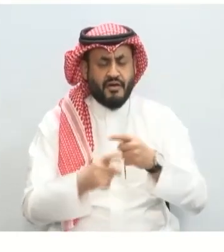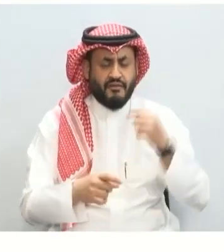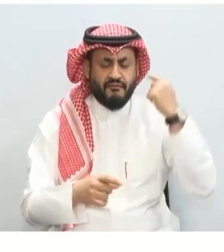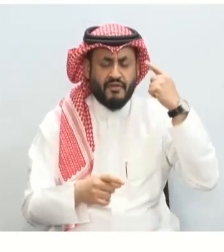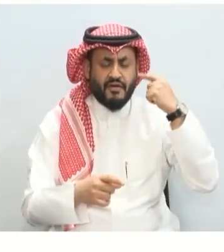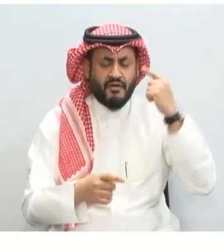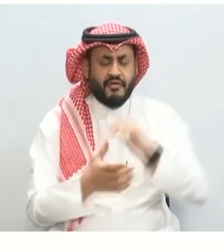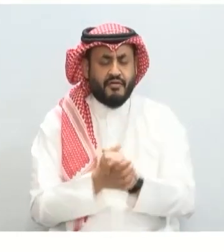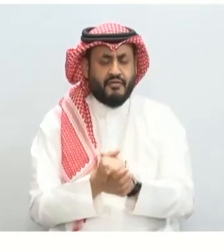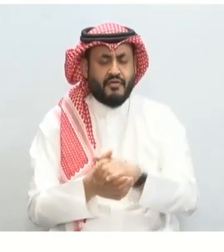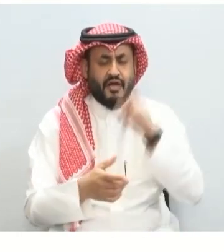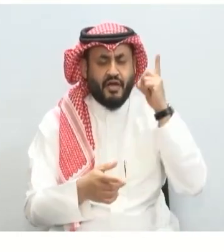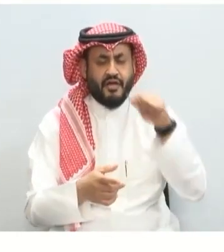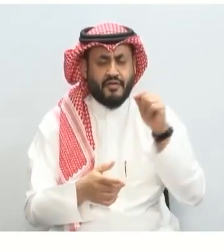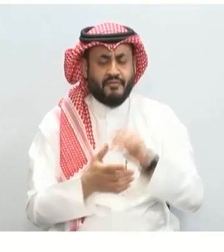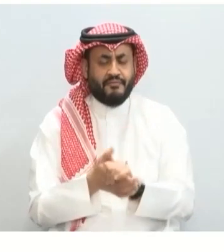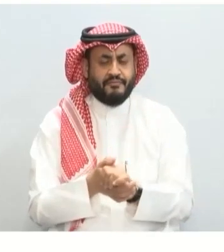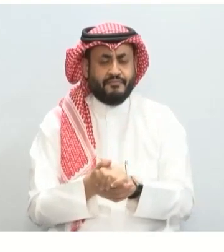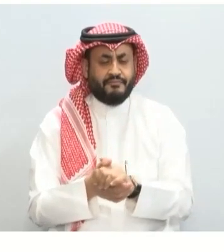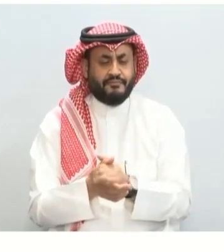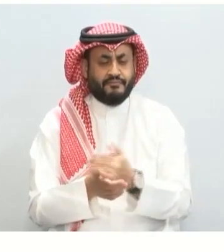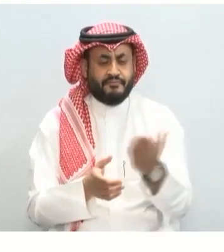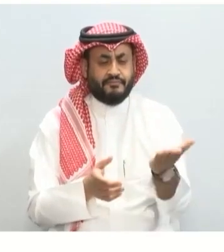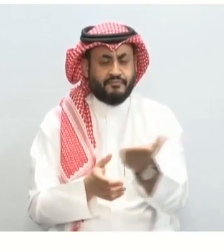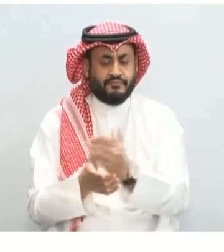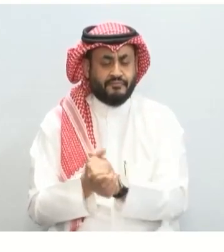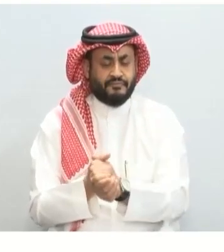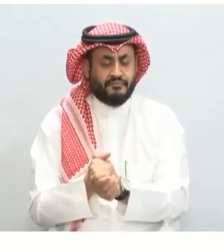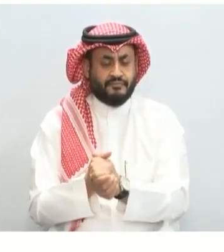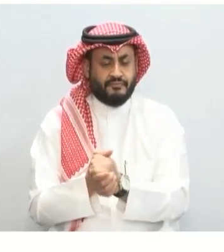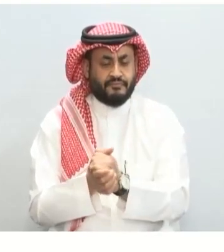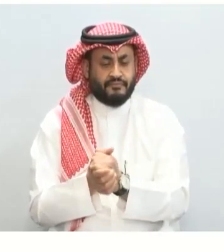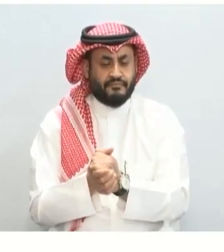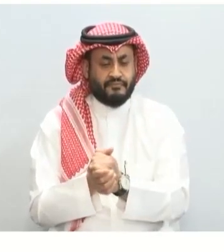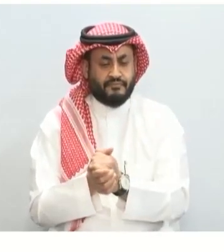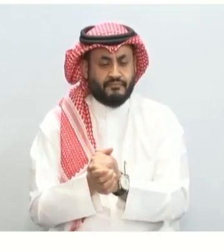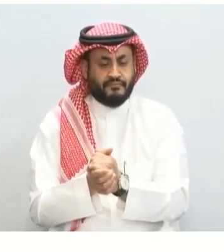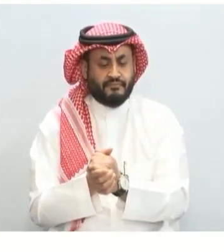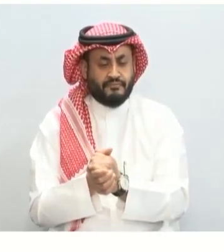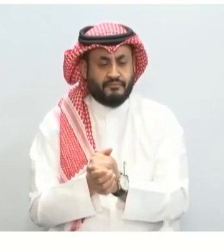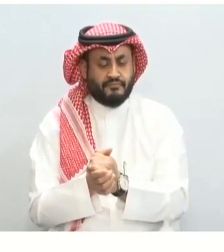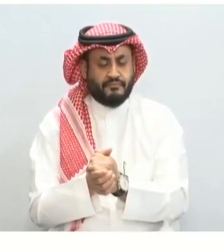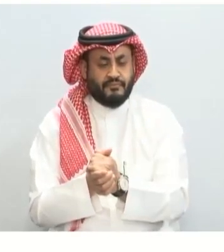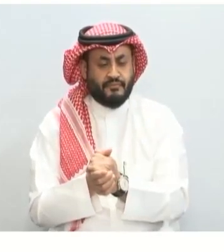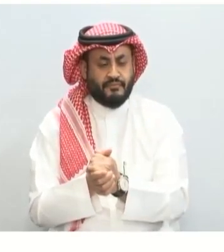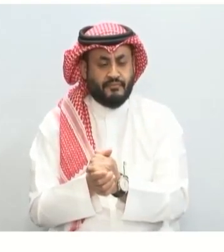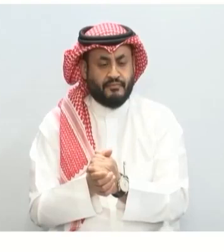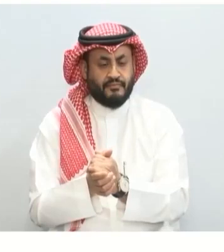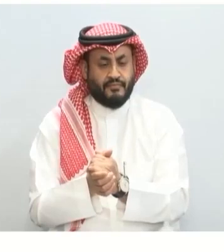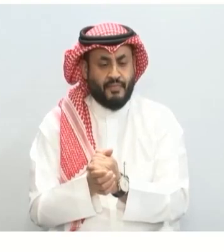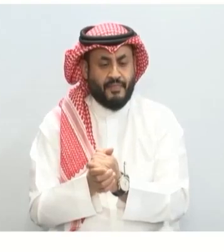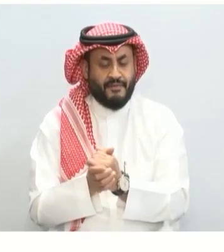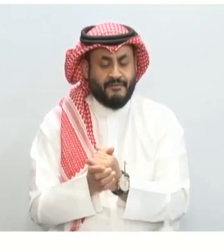something in your mind that has just occurred to you, you say, come to think of it, I don't want to go, for example. Something that has